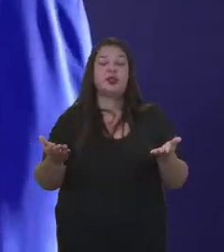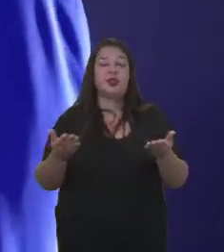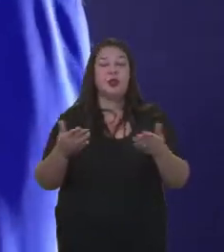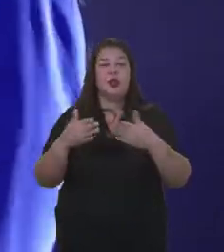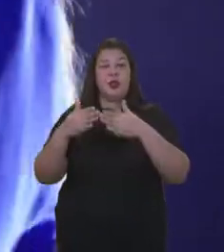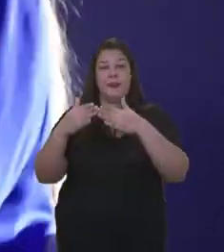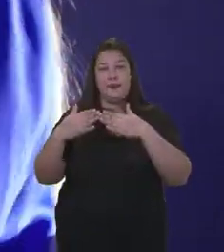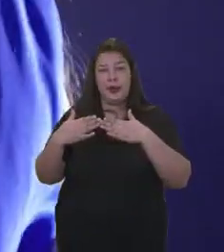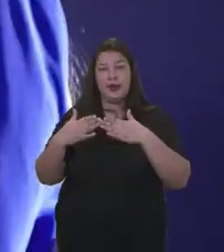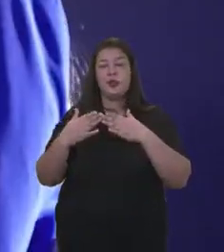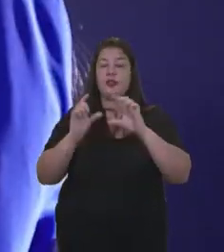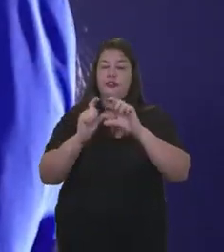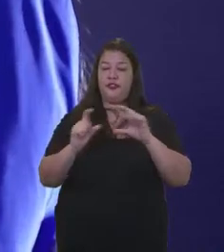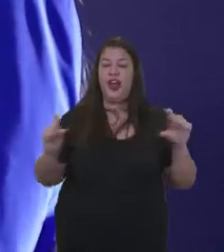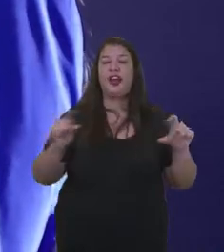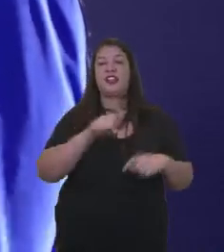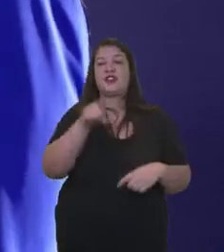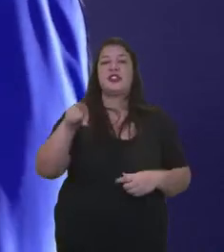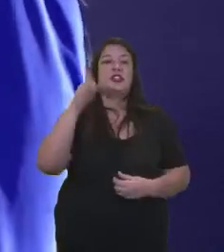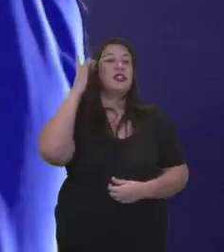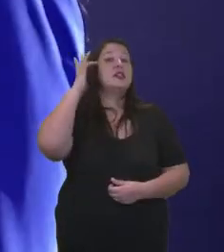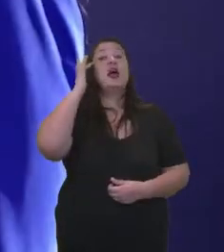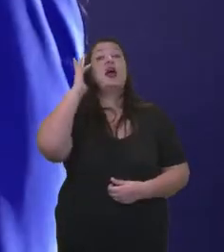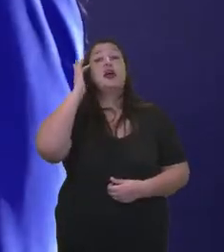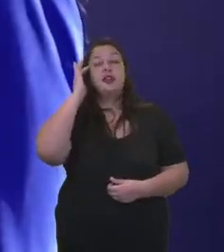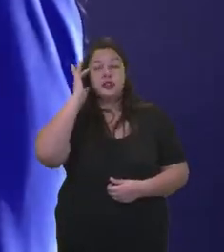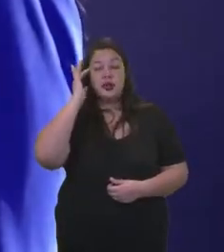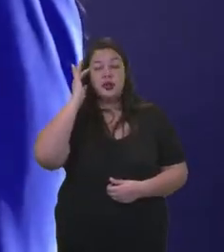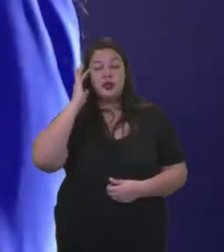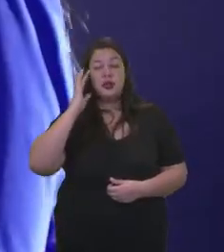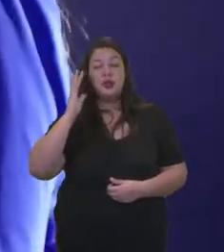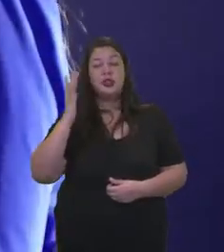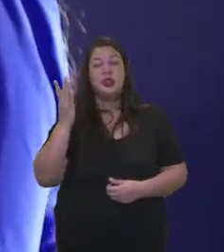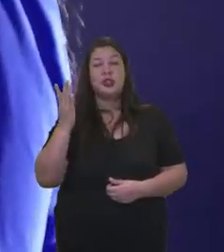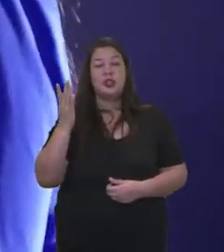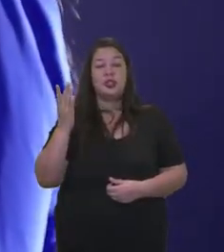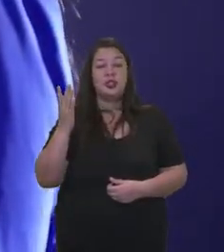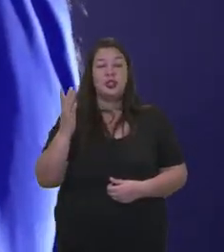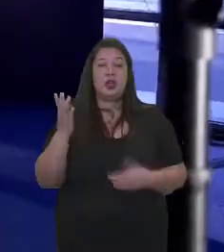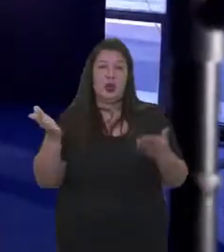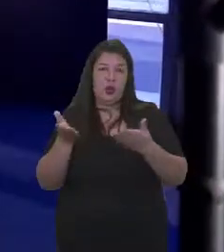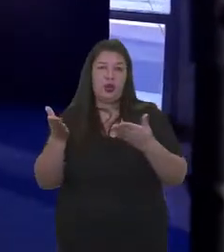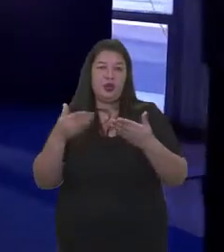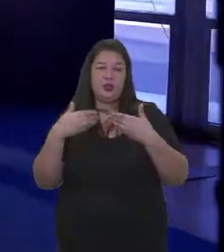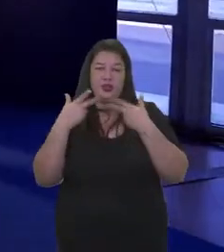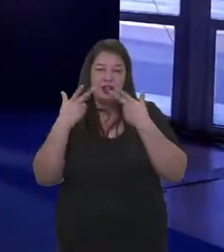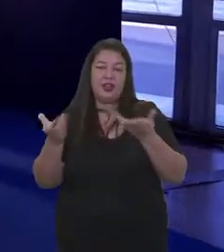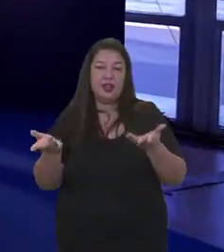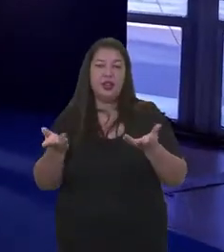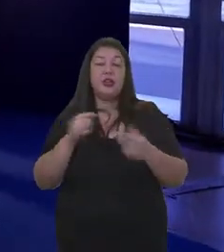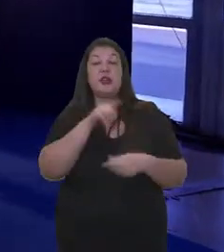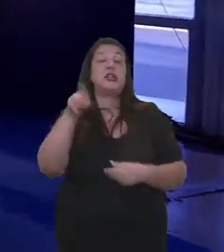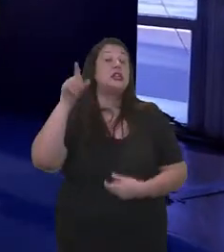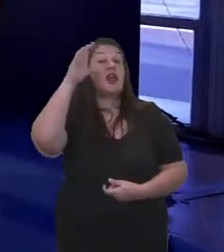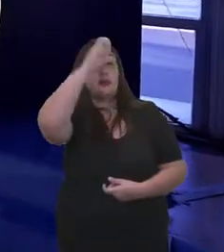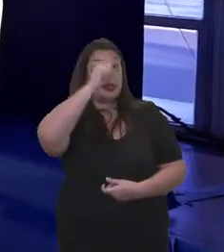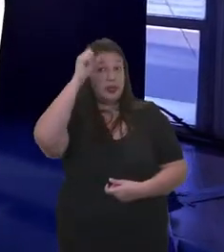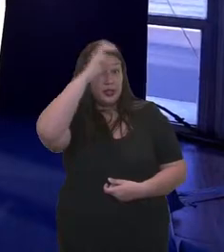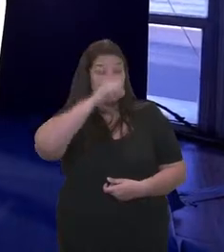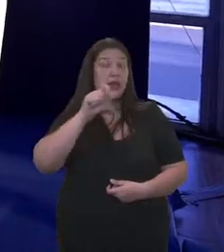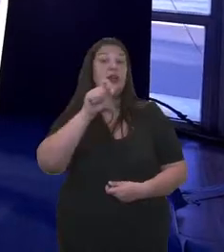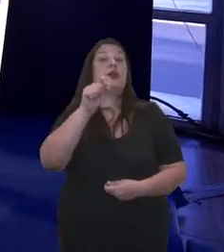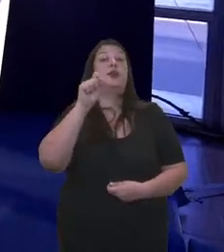ask you to leave in one sentence, in one phrase, like I said, now, what do you think you